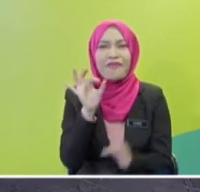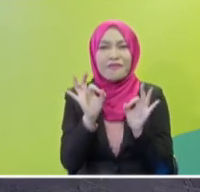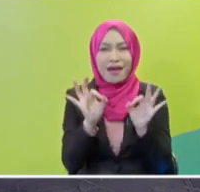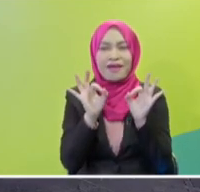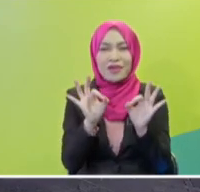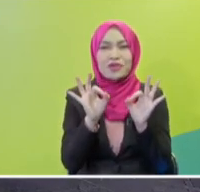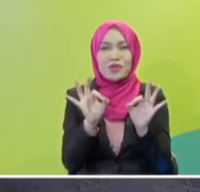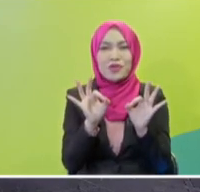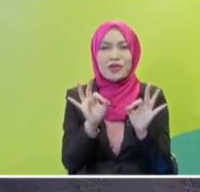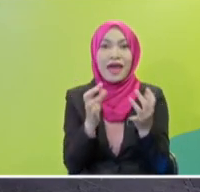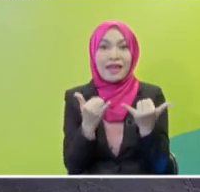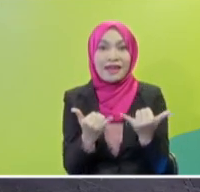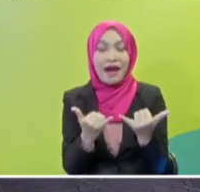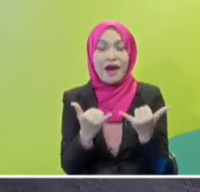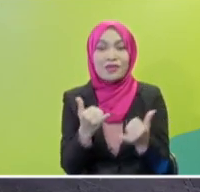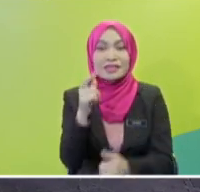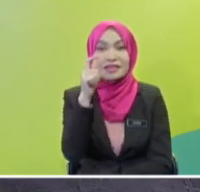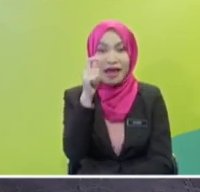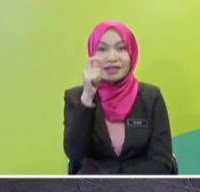Ah, of course.